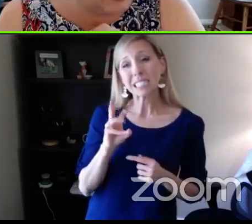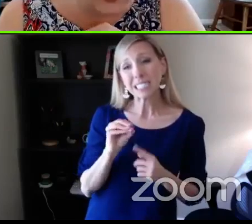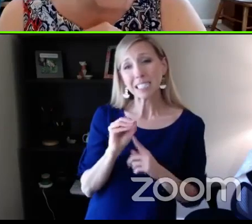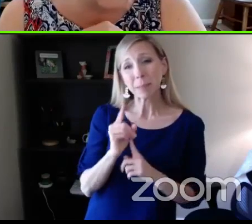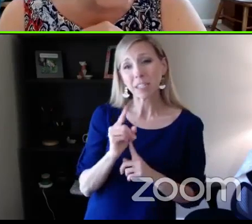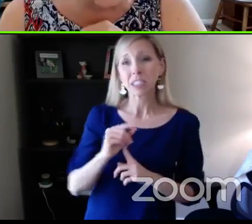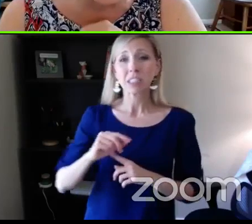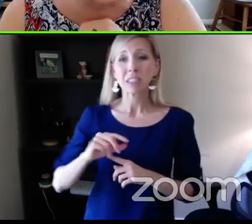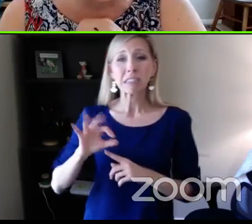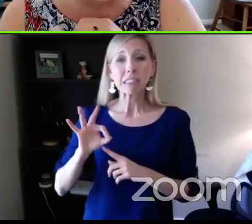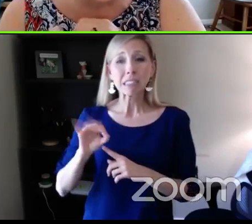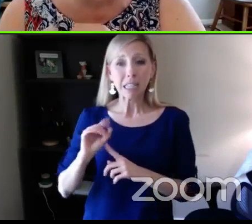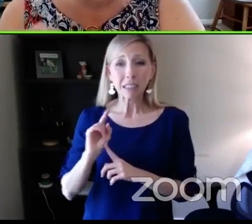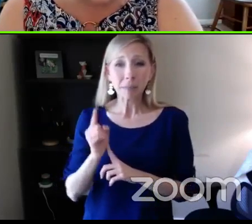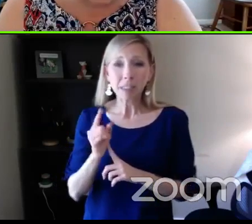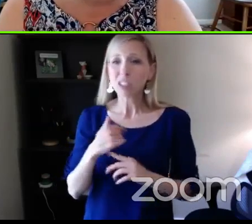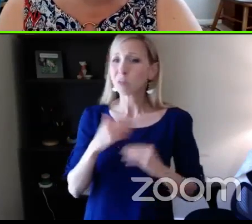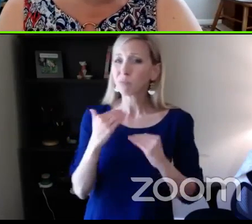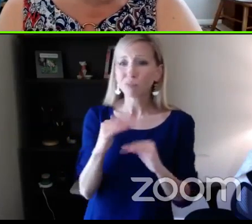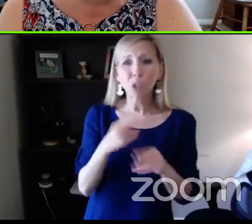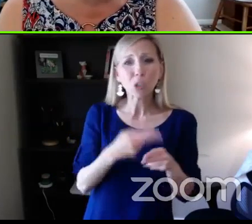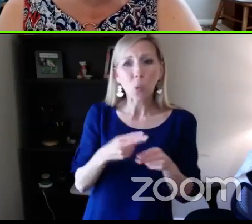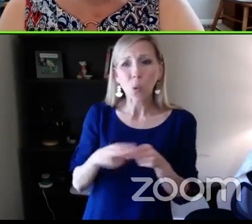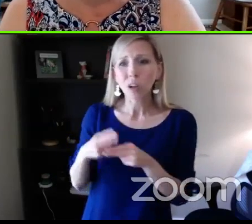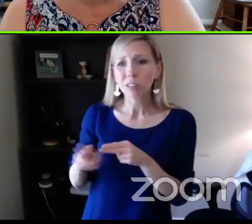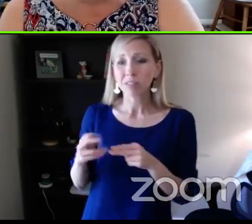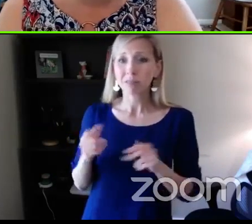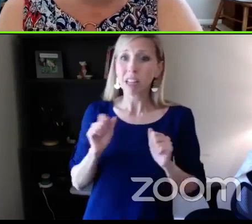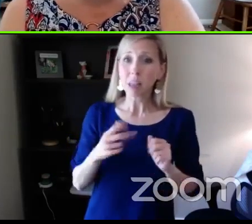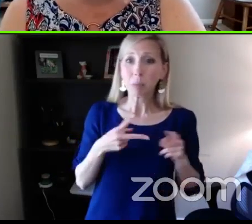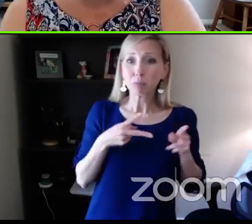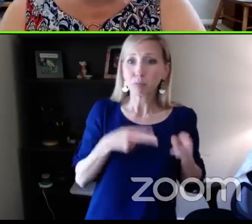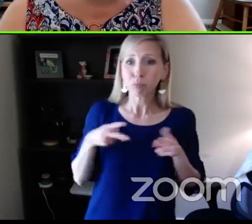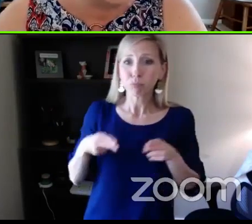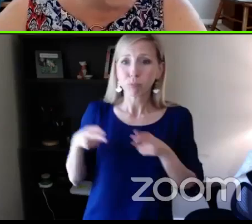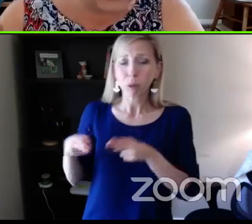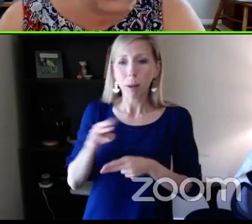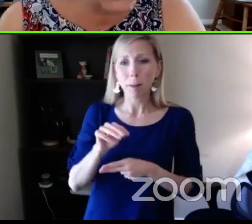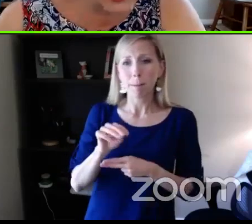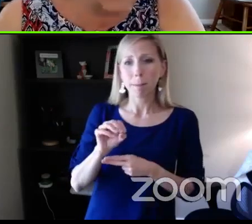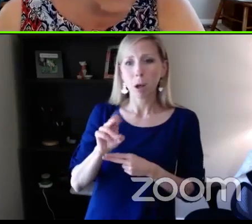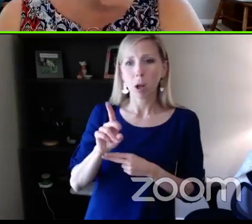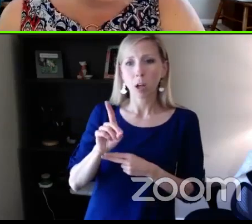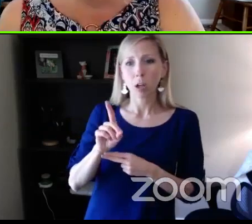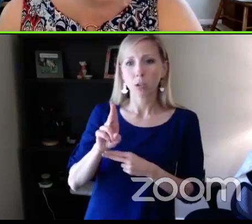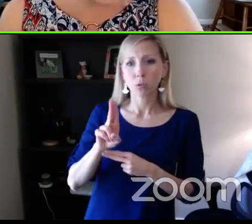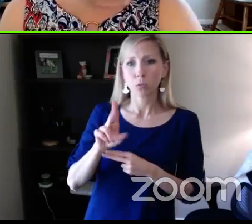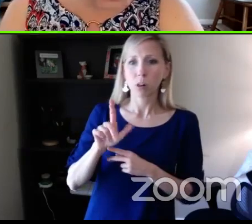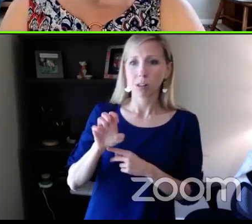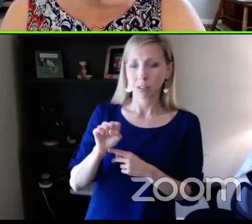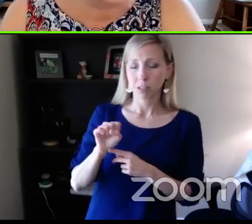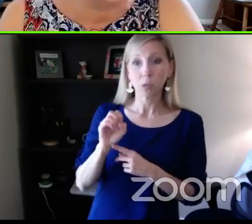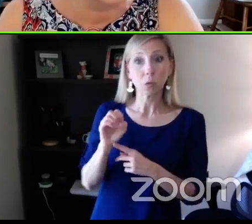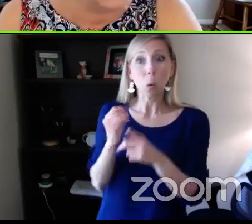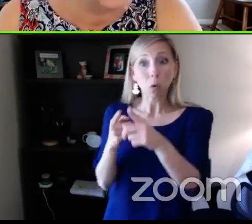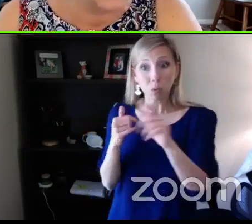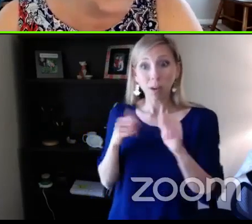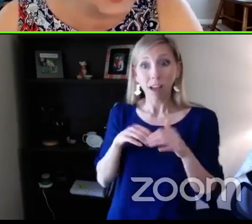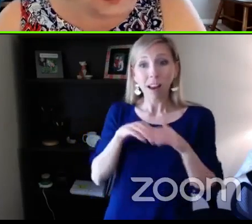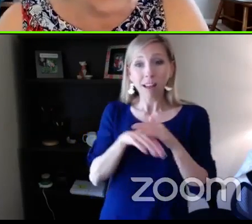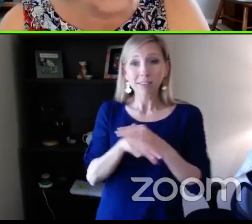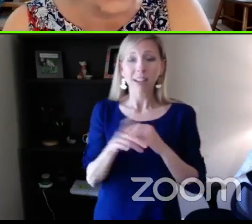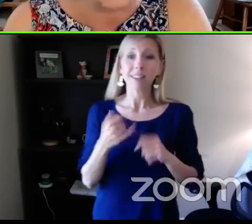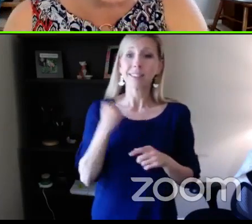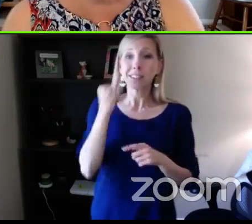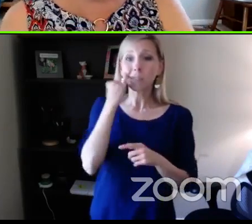modules. Most of them are. So it's like, I have 15 minutes, you know, oh, I'm waiting for her to get out of the dentist's office. I can do